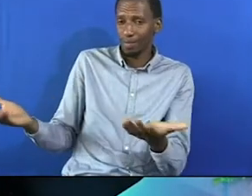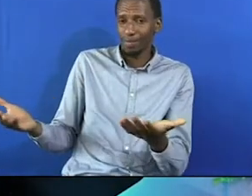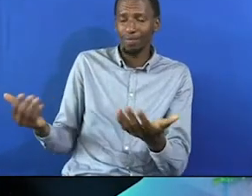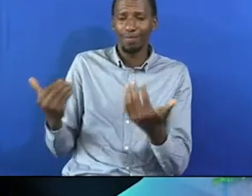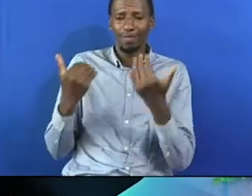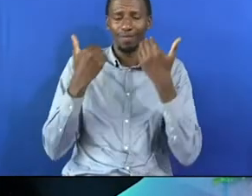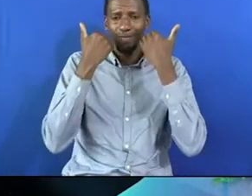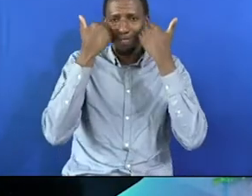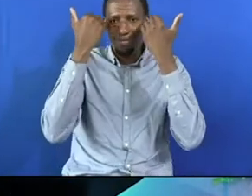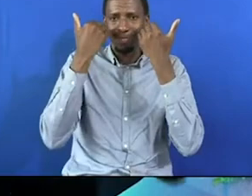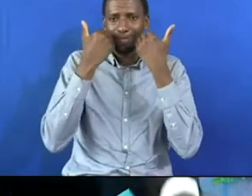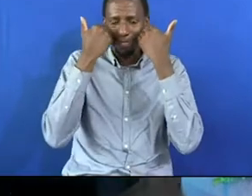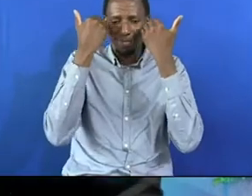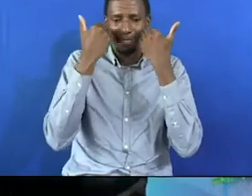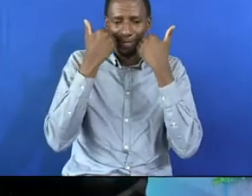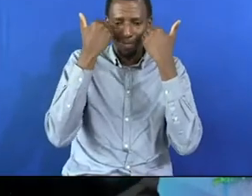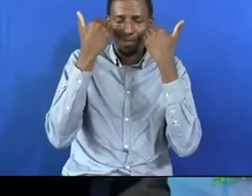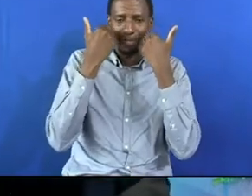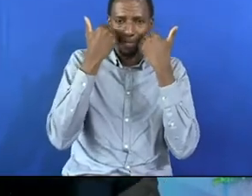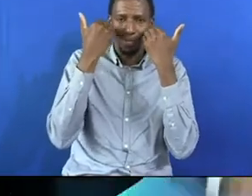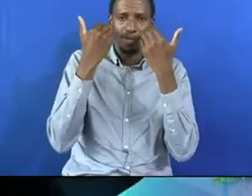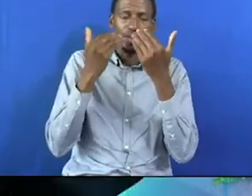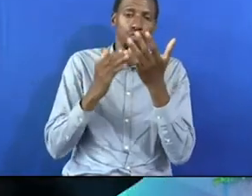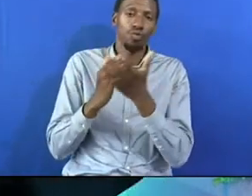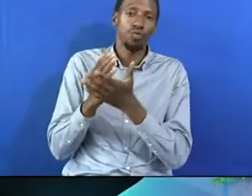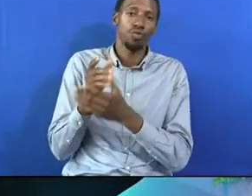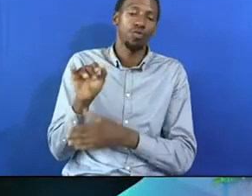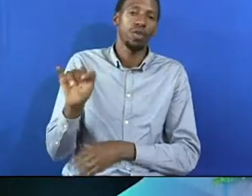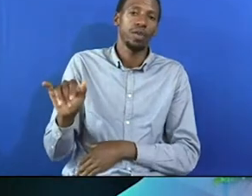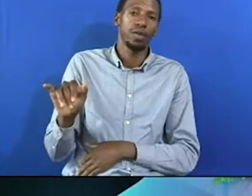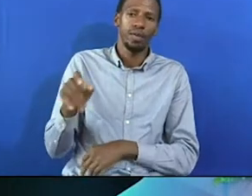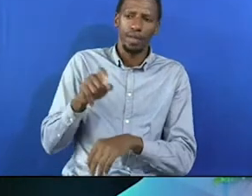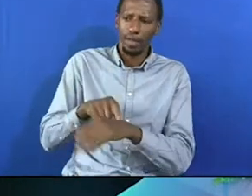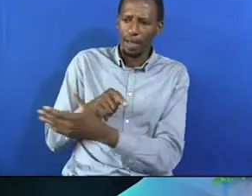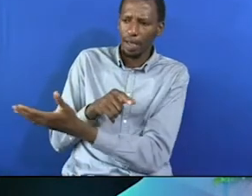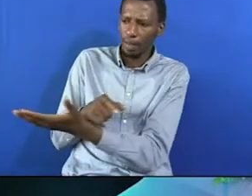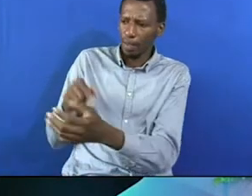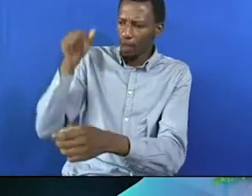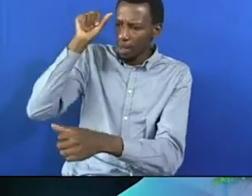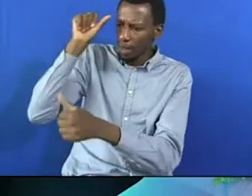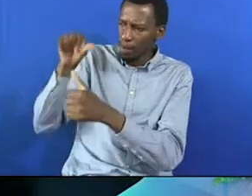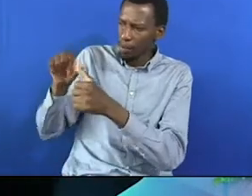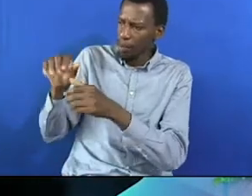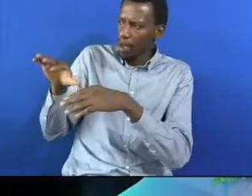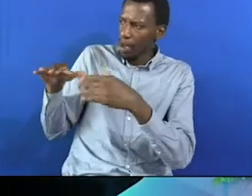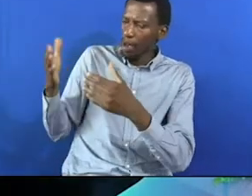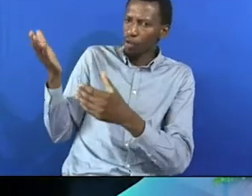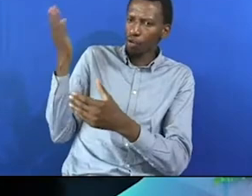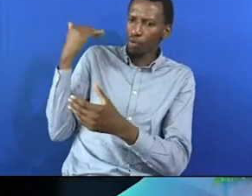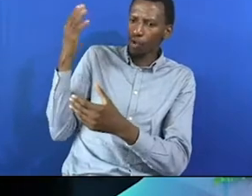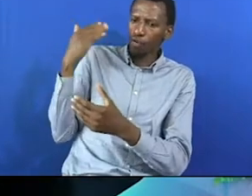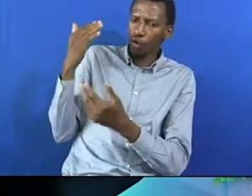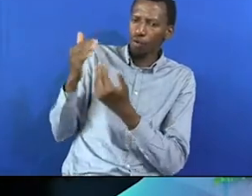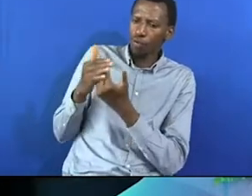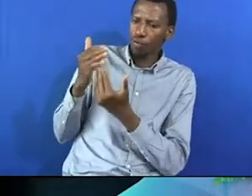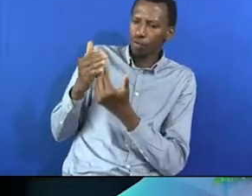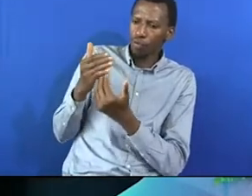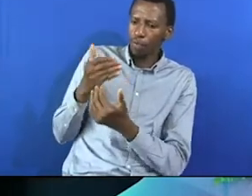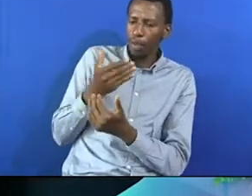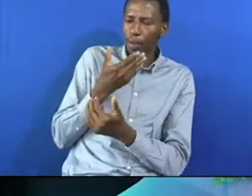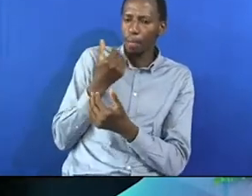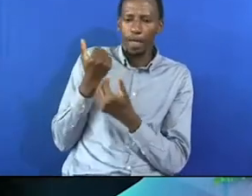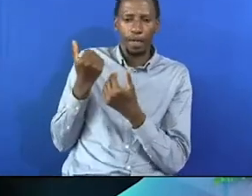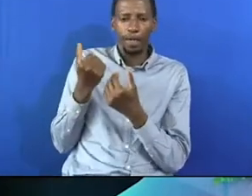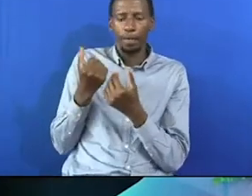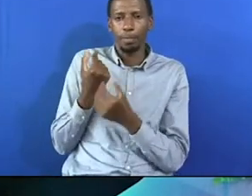into singlehood by people. If they remember the way they were treated, they are safe being